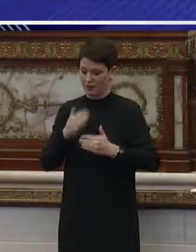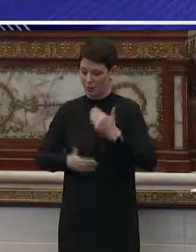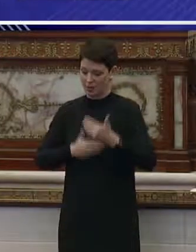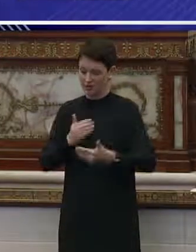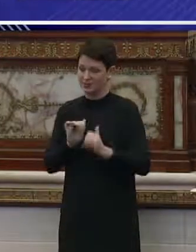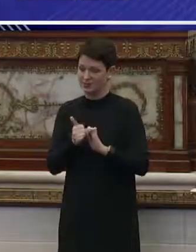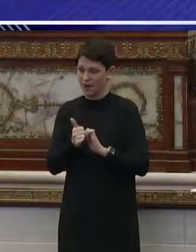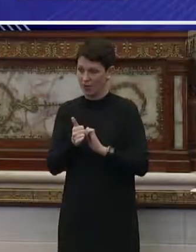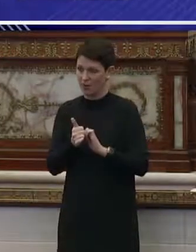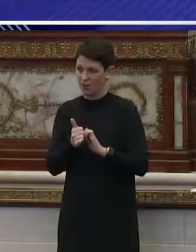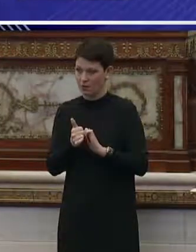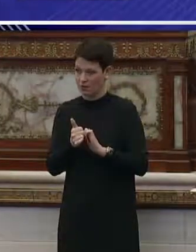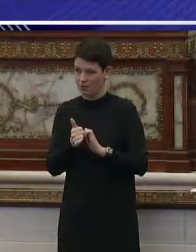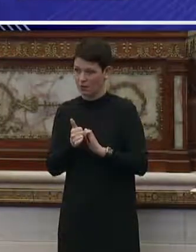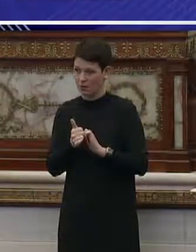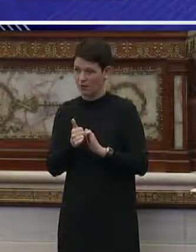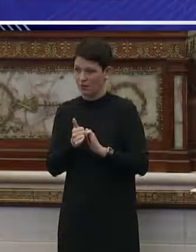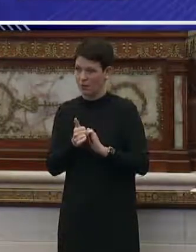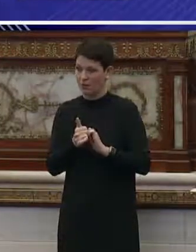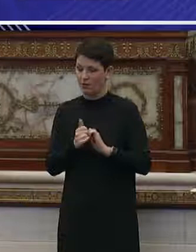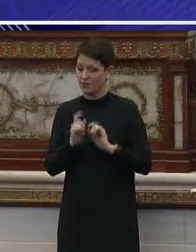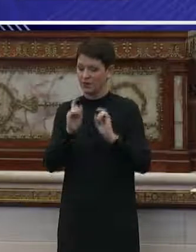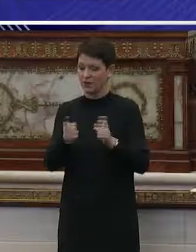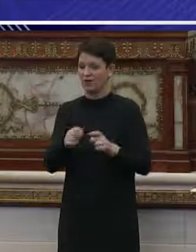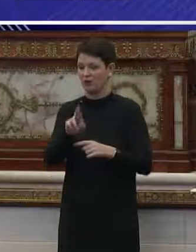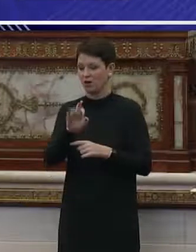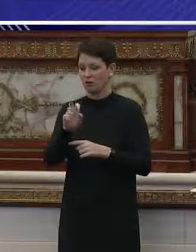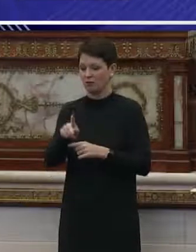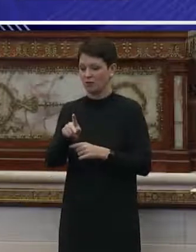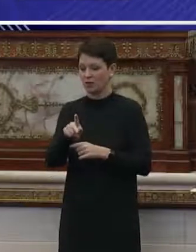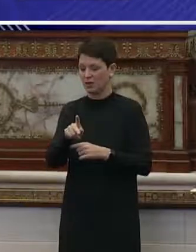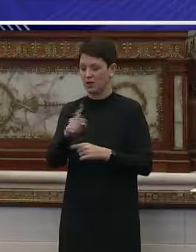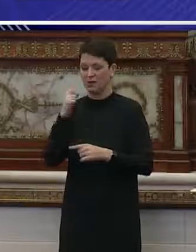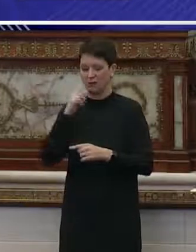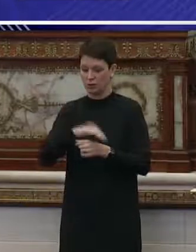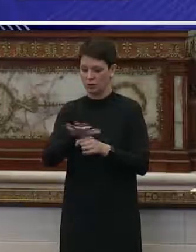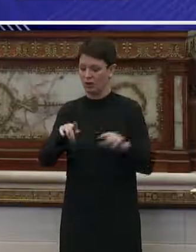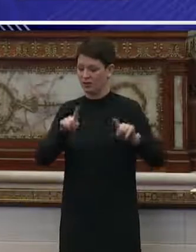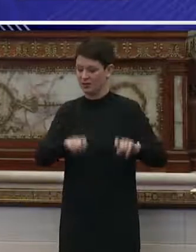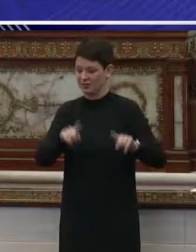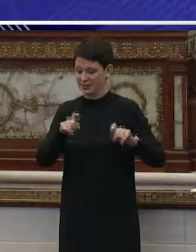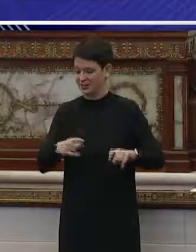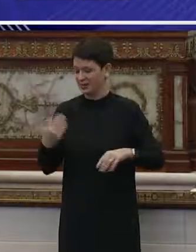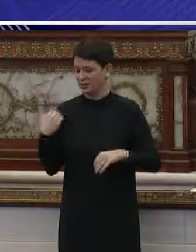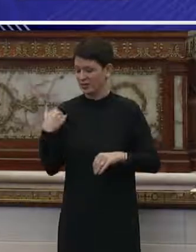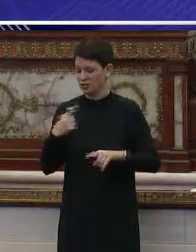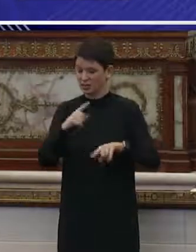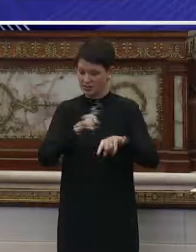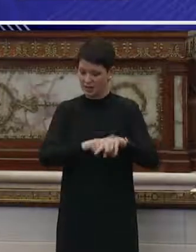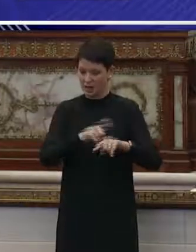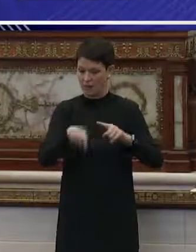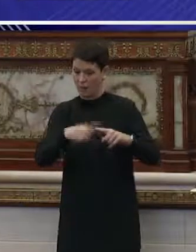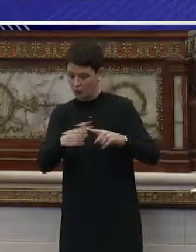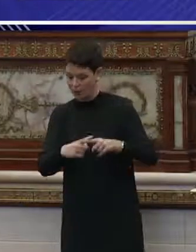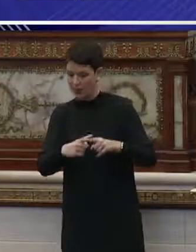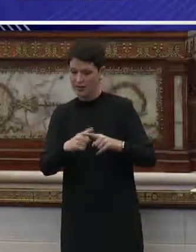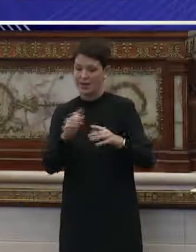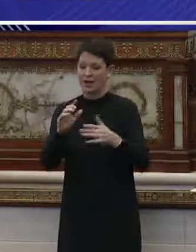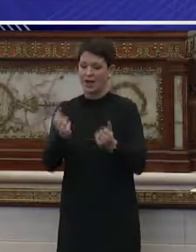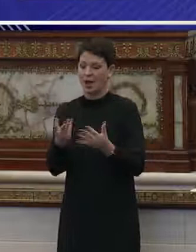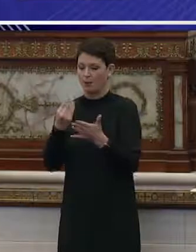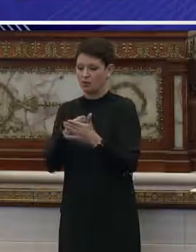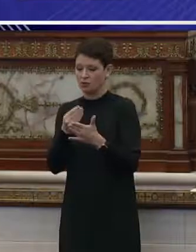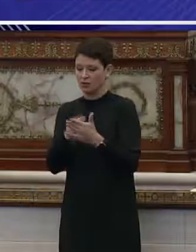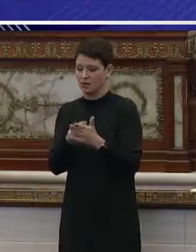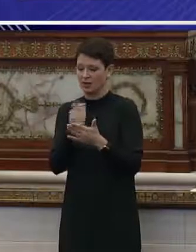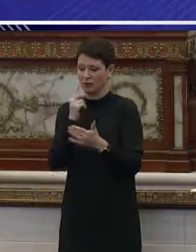were received an RFP for COVID testing last year, the timing of it, and the dollar amount and the